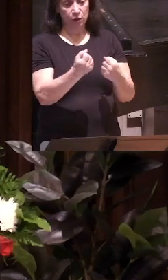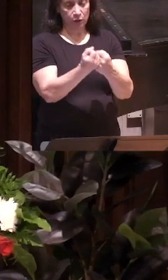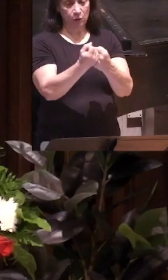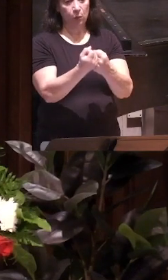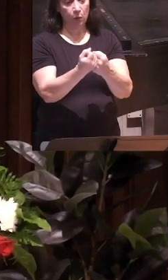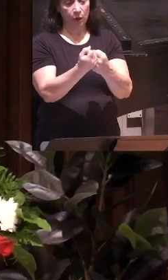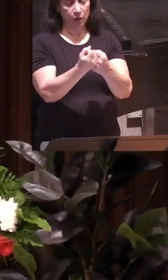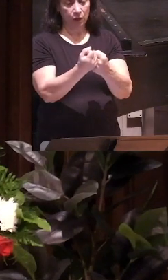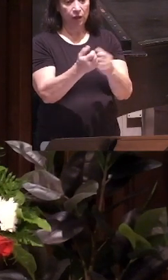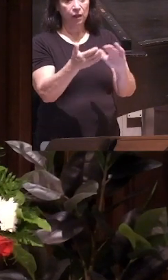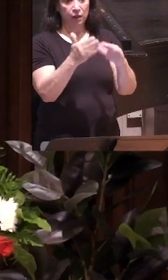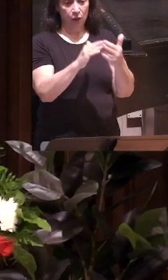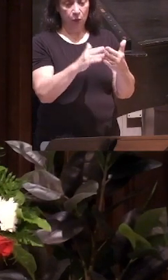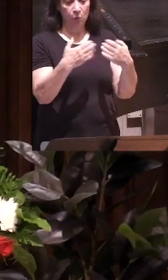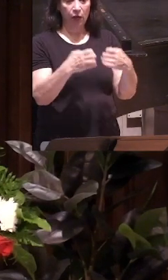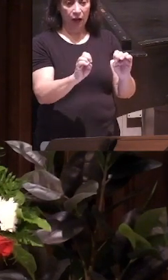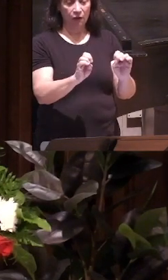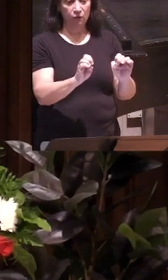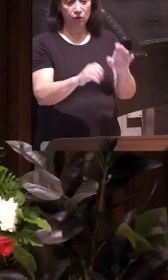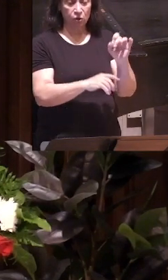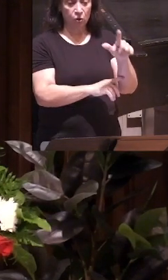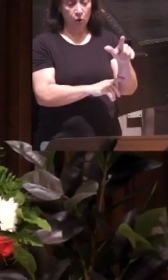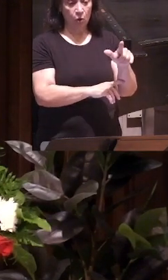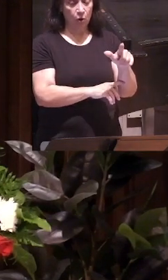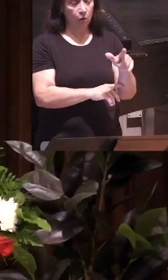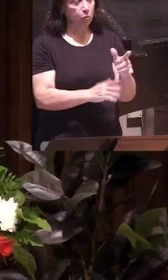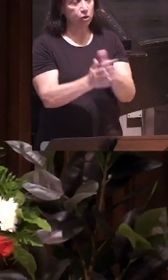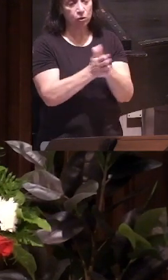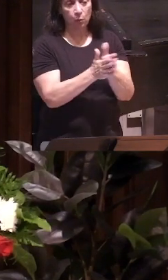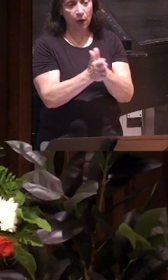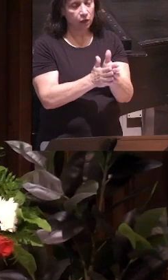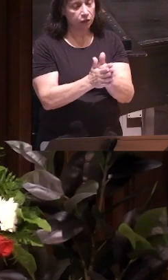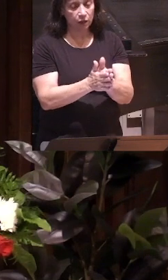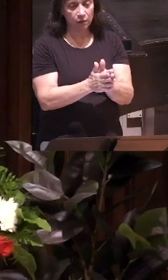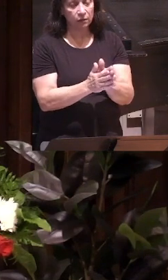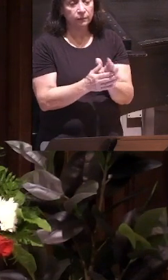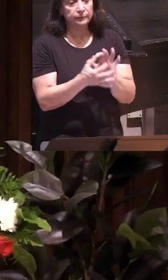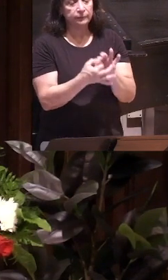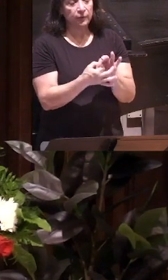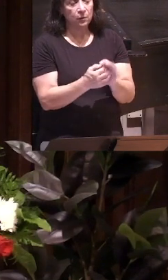support the community efforts that Earl was so passionate about.